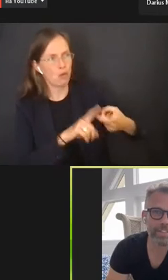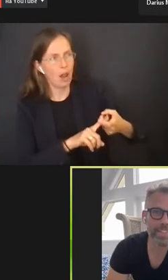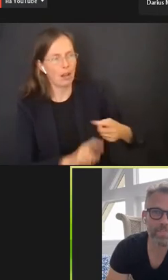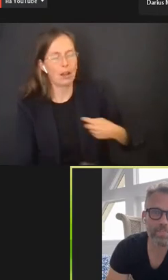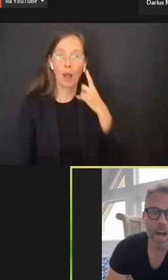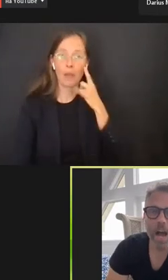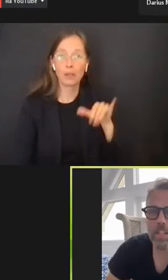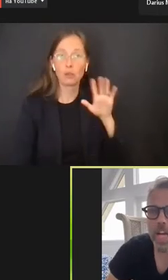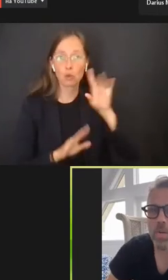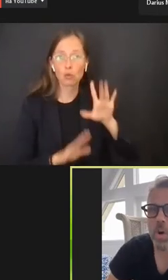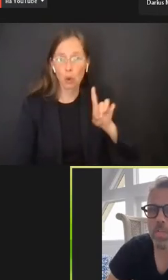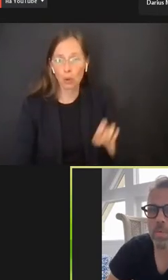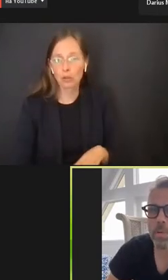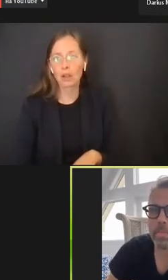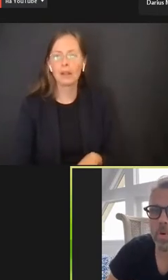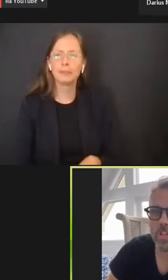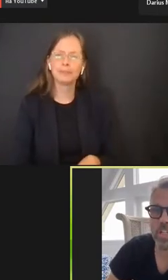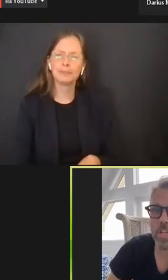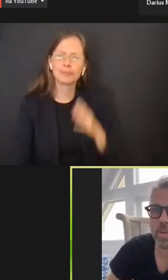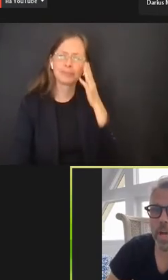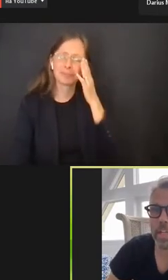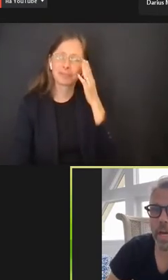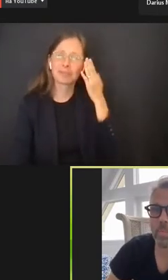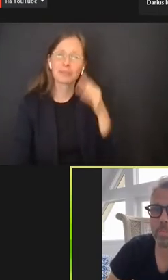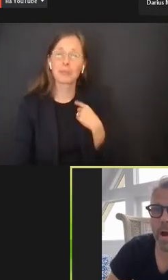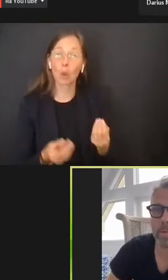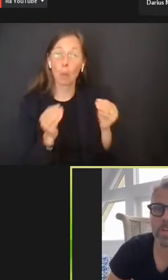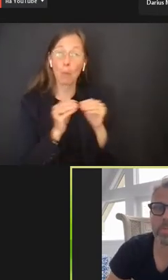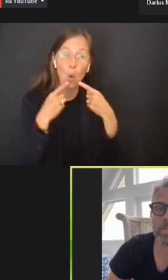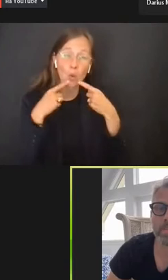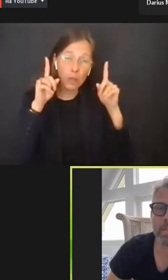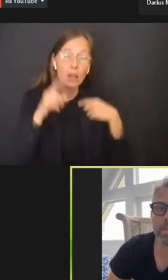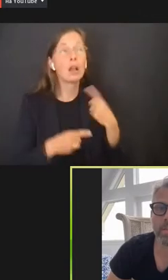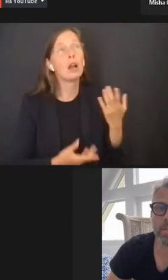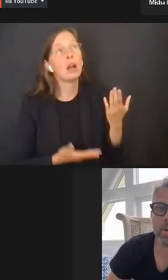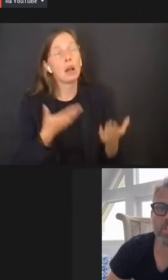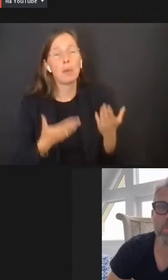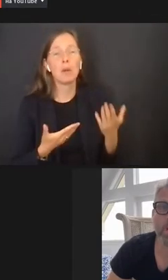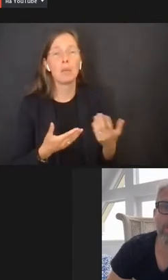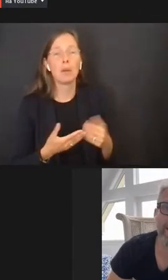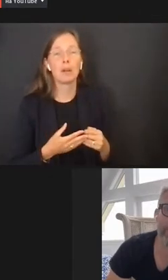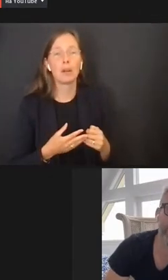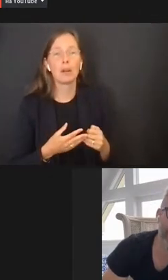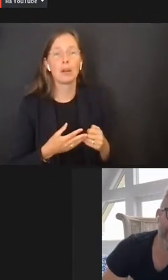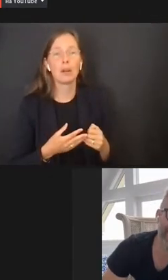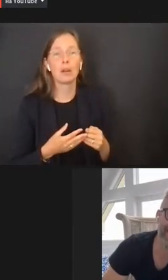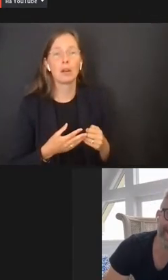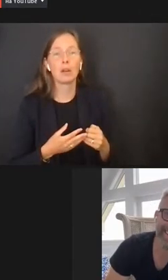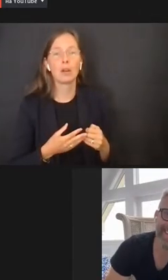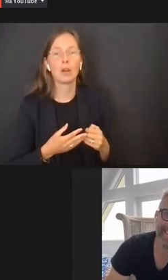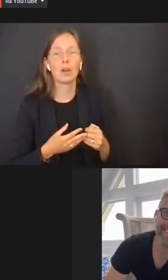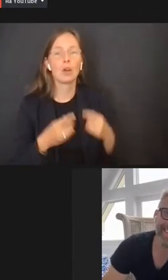question. I guess I don't know if I would be more successful. I think I probably would have just been more successful sooner.